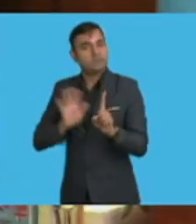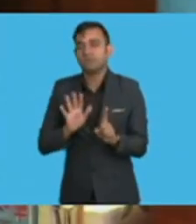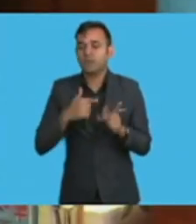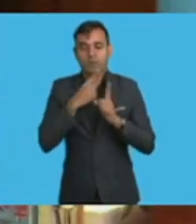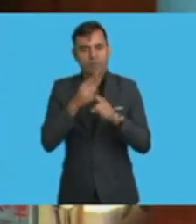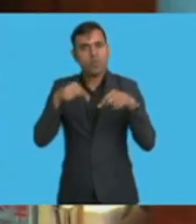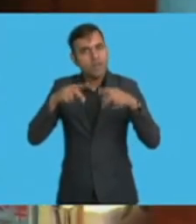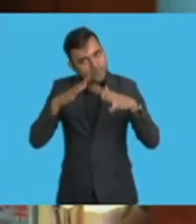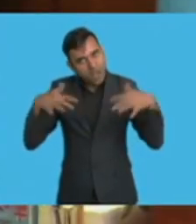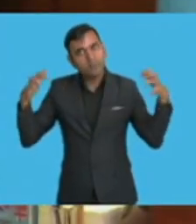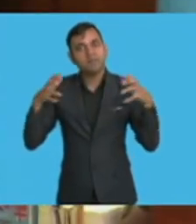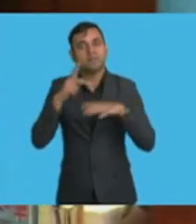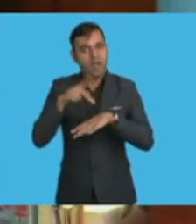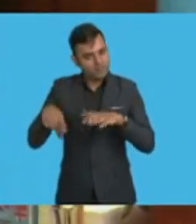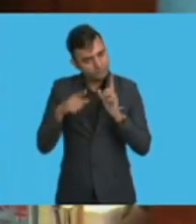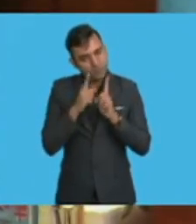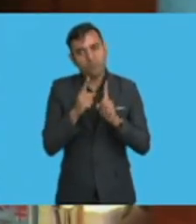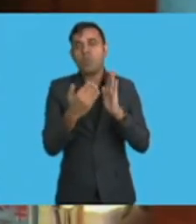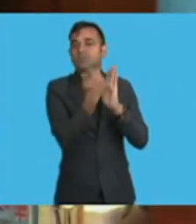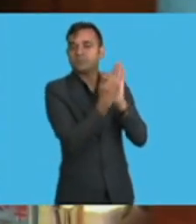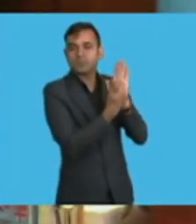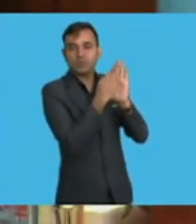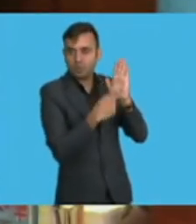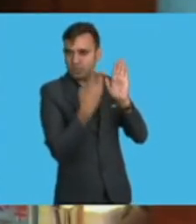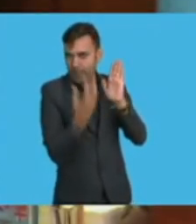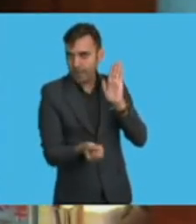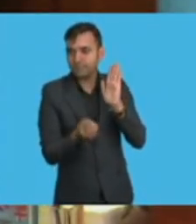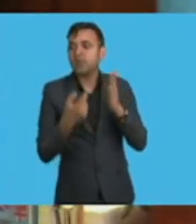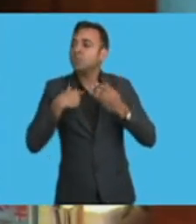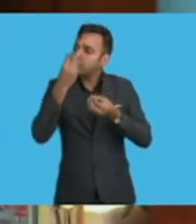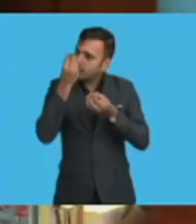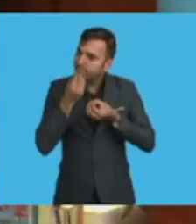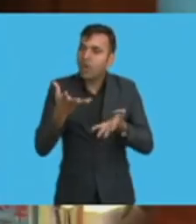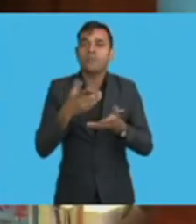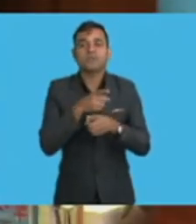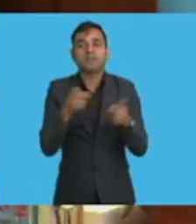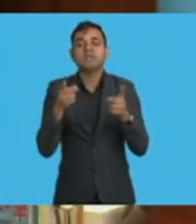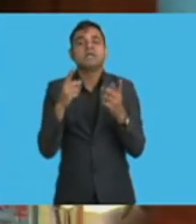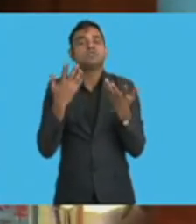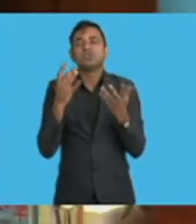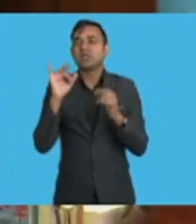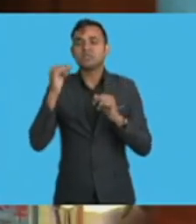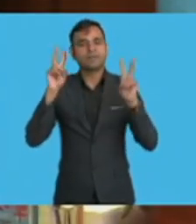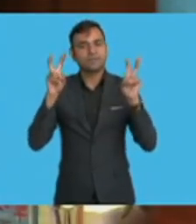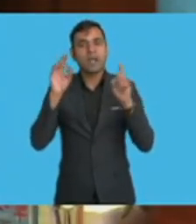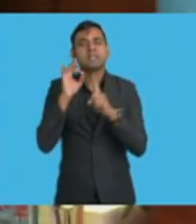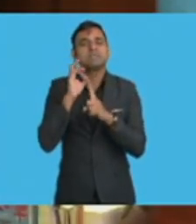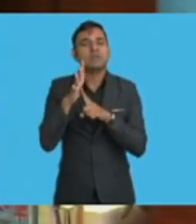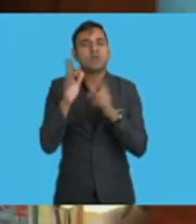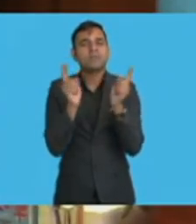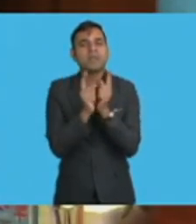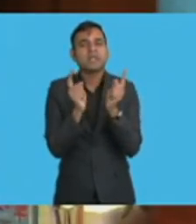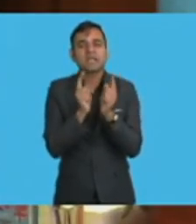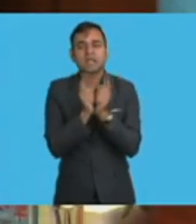committees. The Business Committee was informed of the special sitting to appoint the President of the Republic of Fiji, and also that there will be no